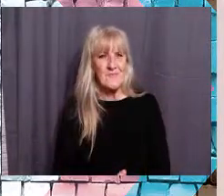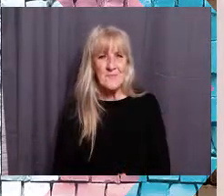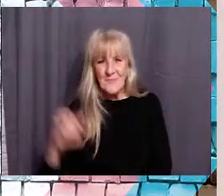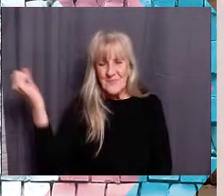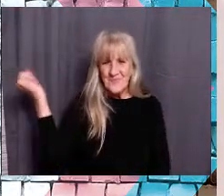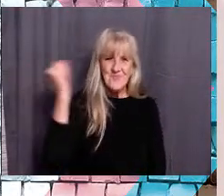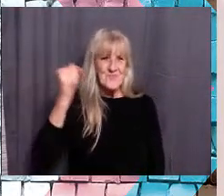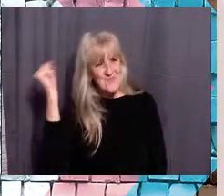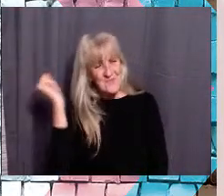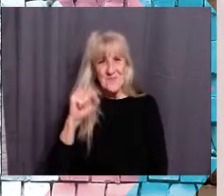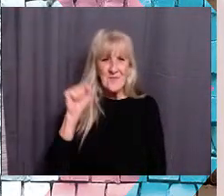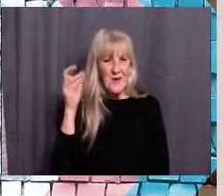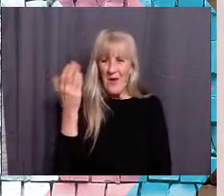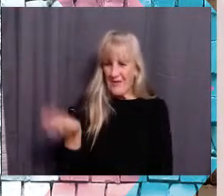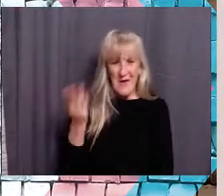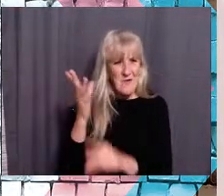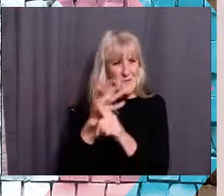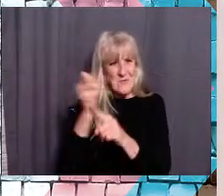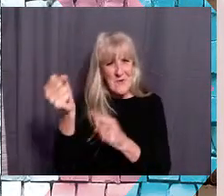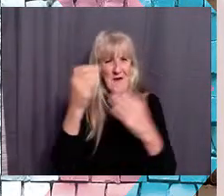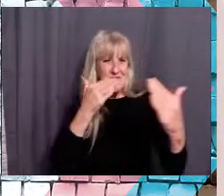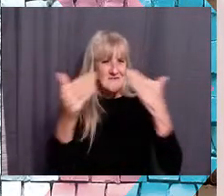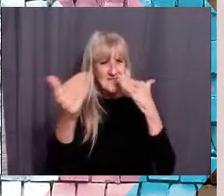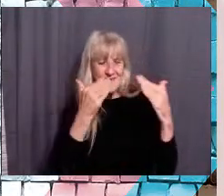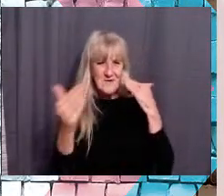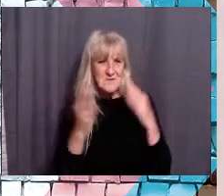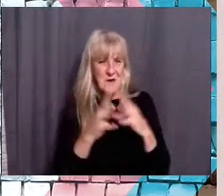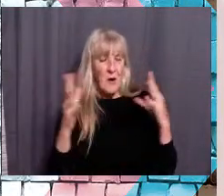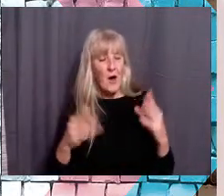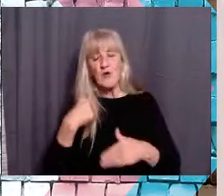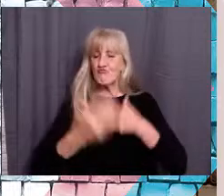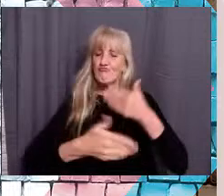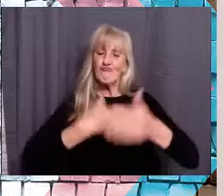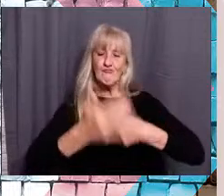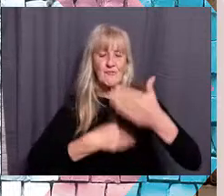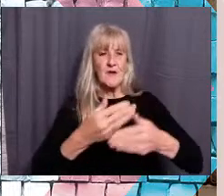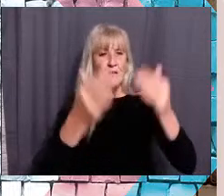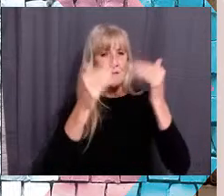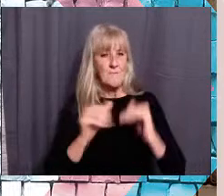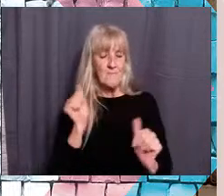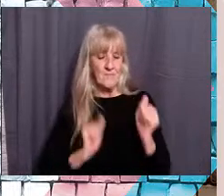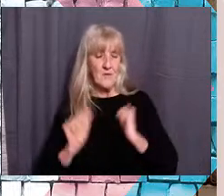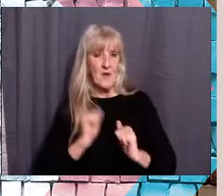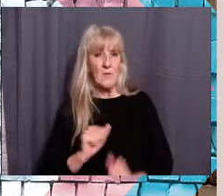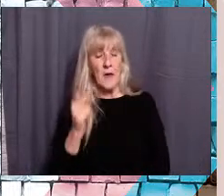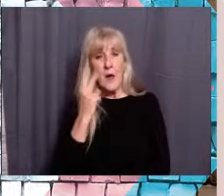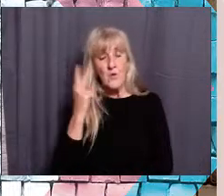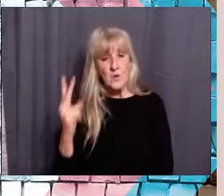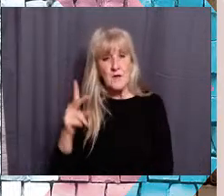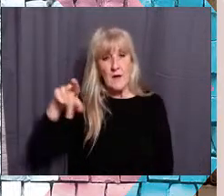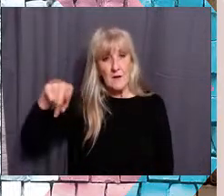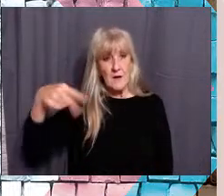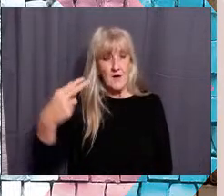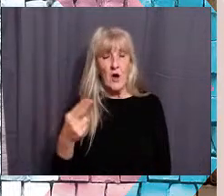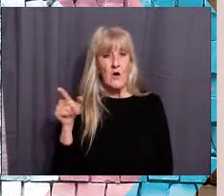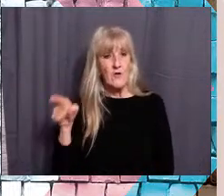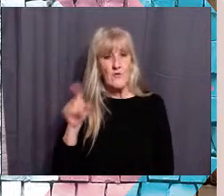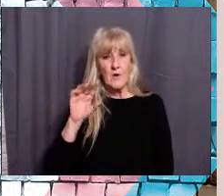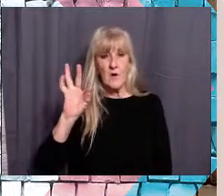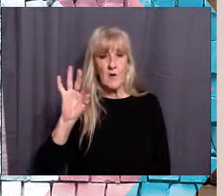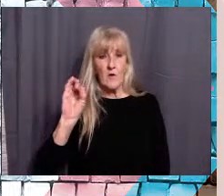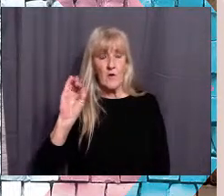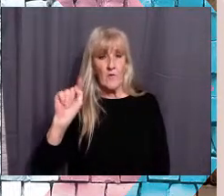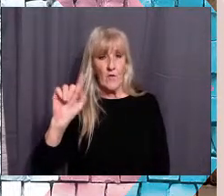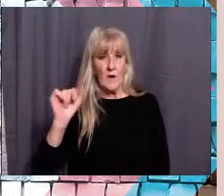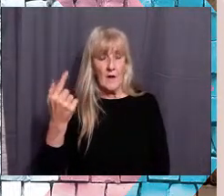Yes, that was awesome. Thank you so much. All right, everybody, we're going to move right along. This next entertainer you can catch at Parliament House. She's a footlight player. She's currently